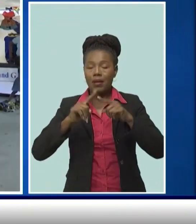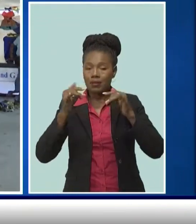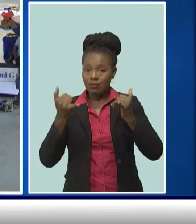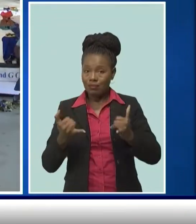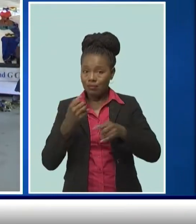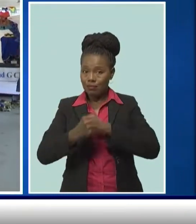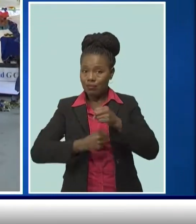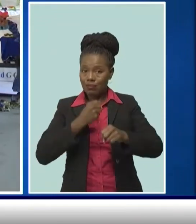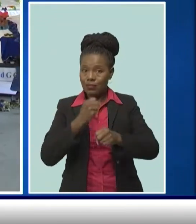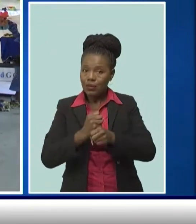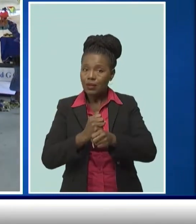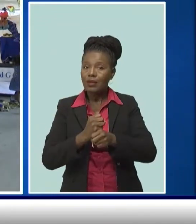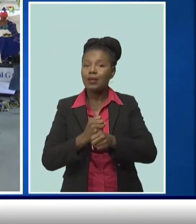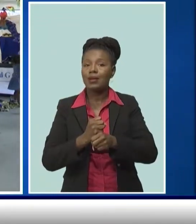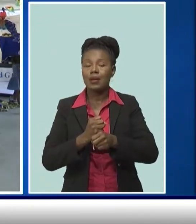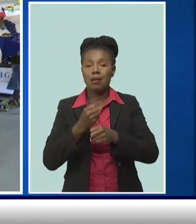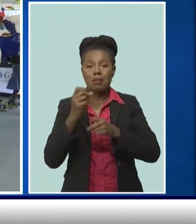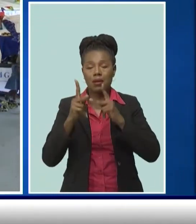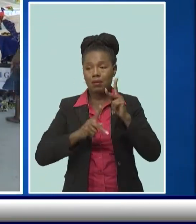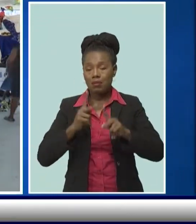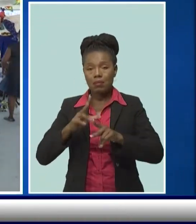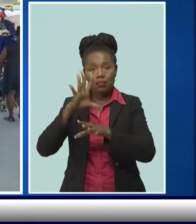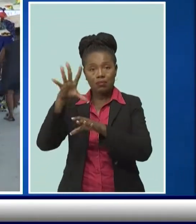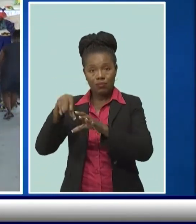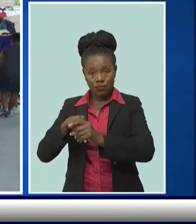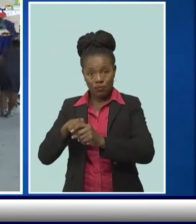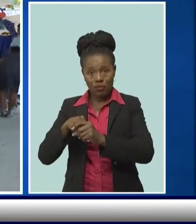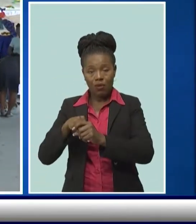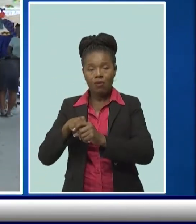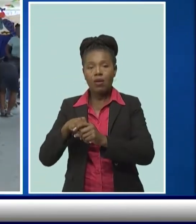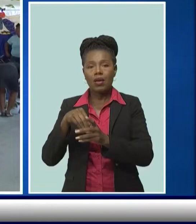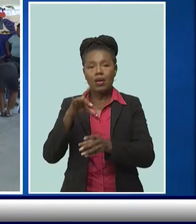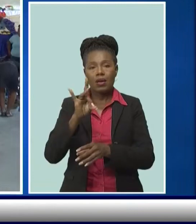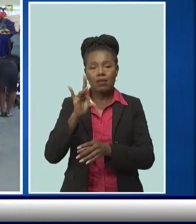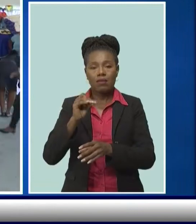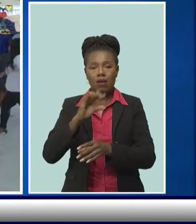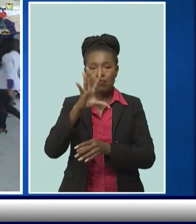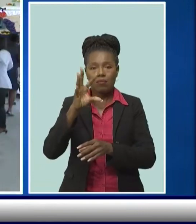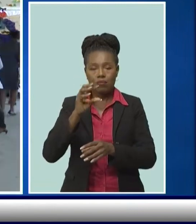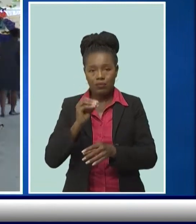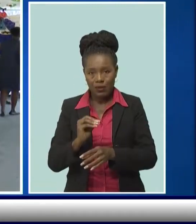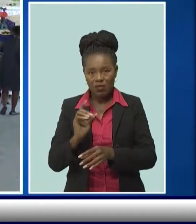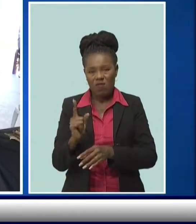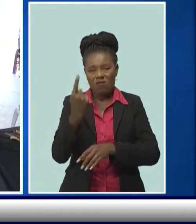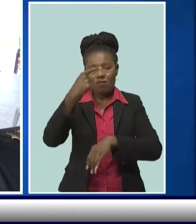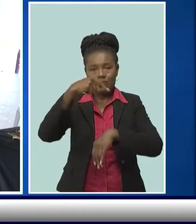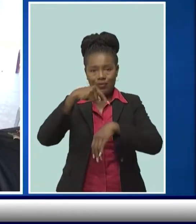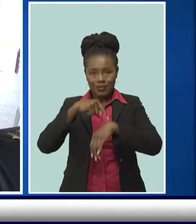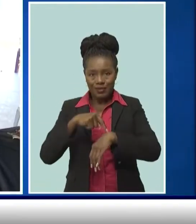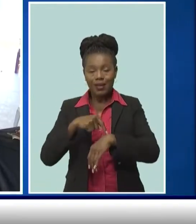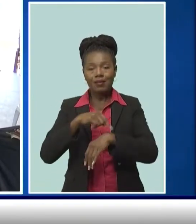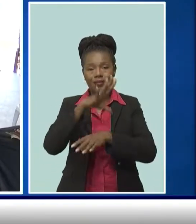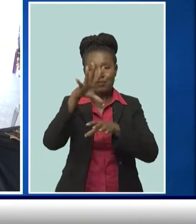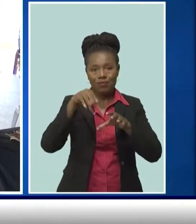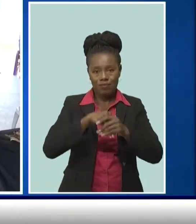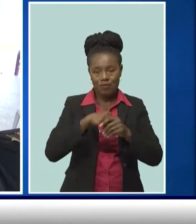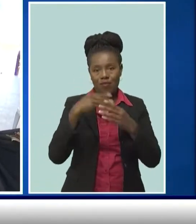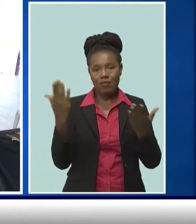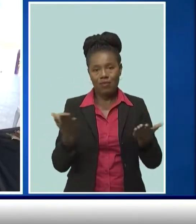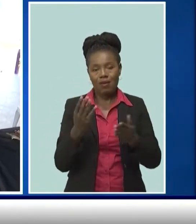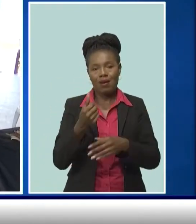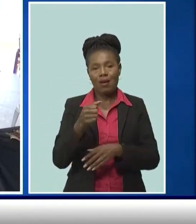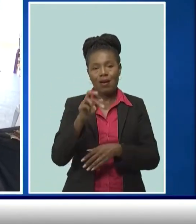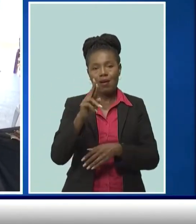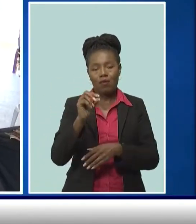must say, the exhibitors this year, 85% of them, it's the first time here exhibiting in Barbados.